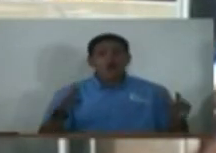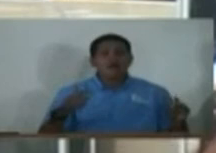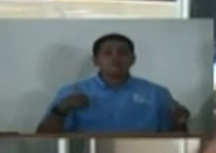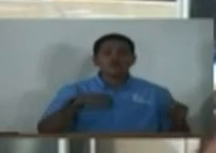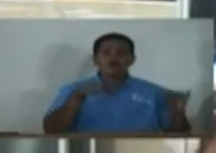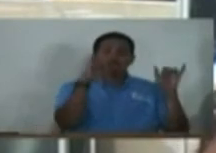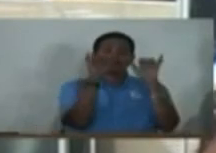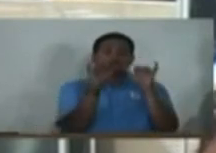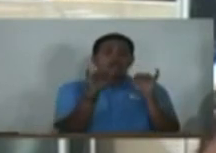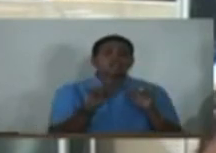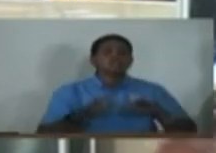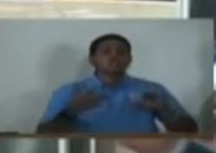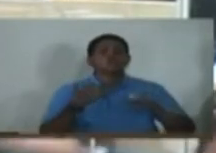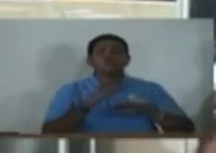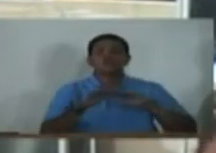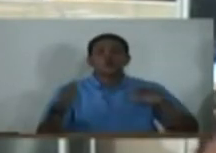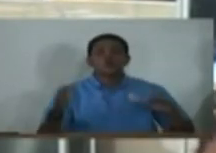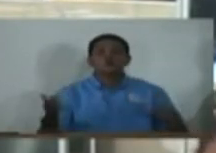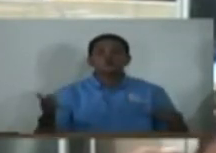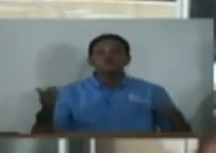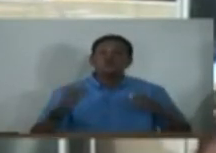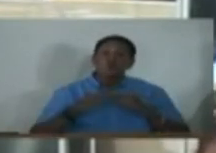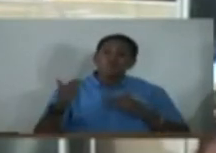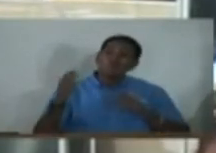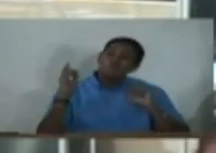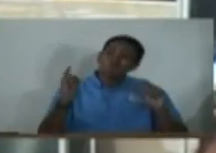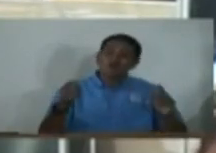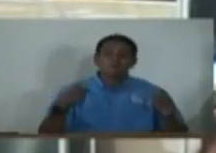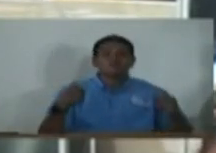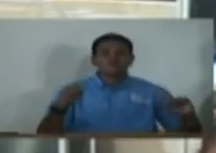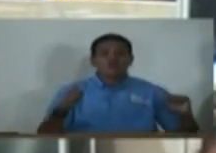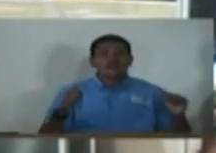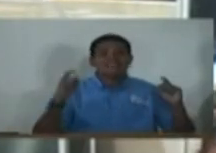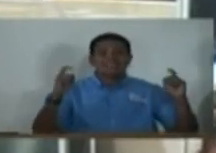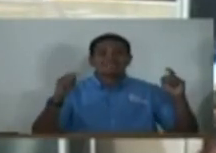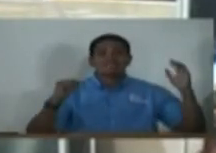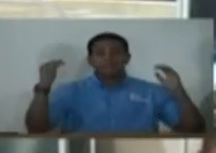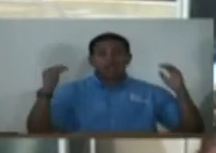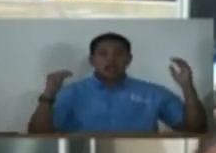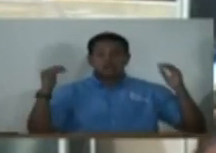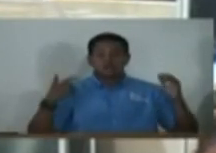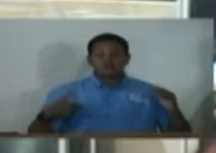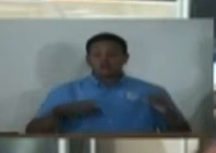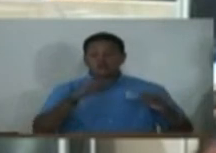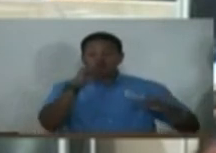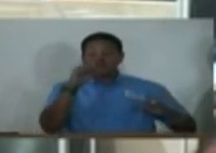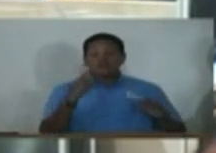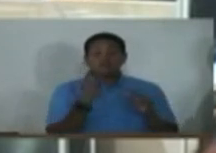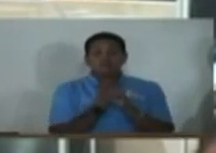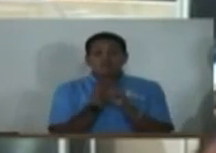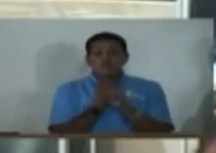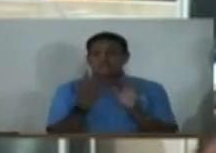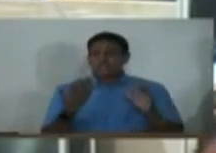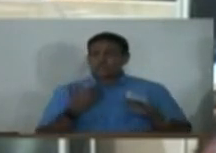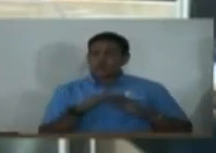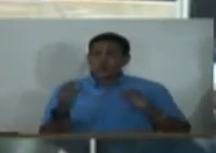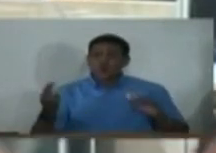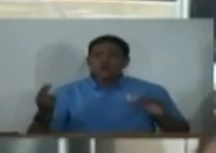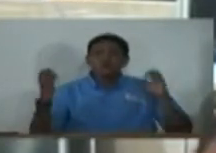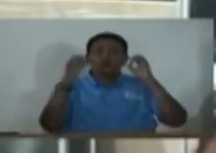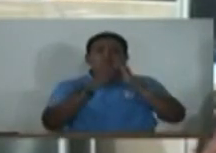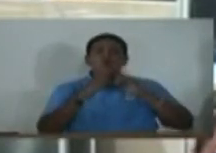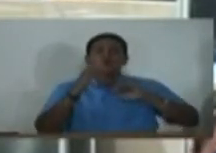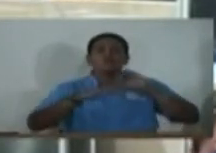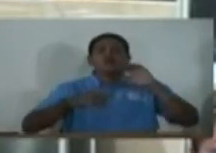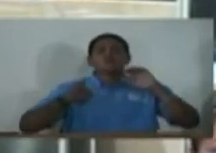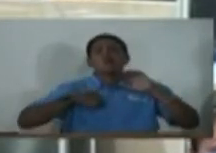measured. We don't go overboard. We try to create a balance. We have been proportionate. We don't use more than we